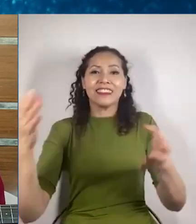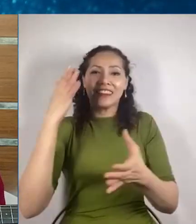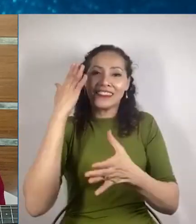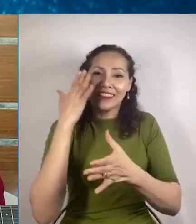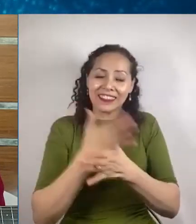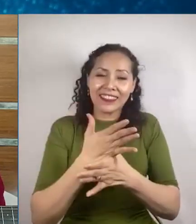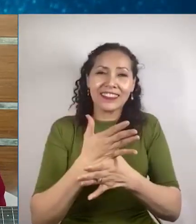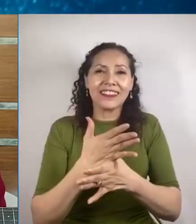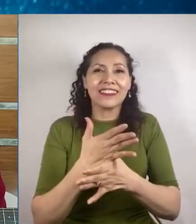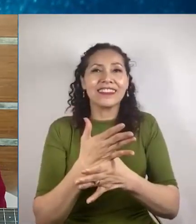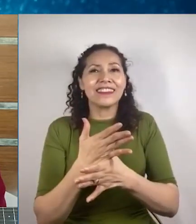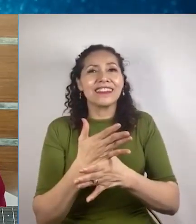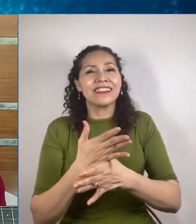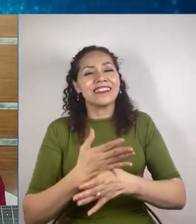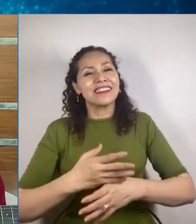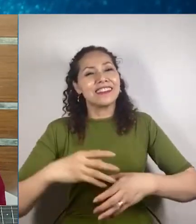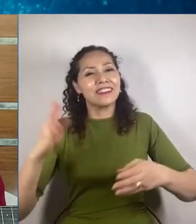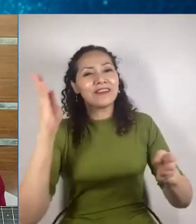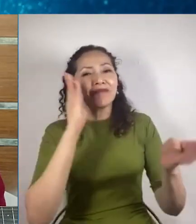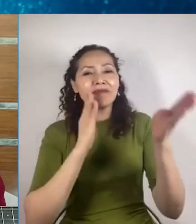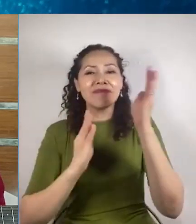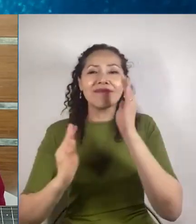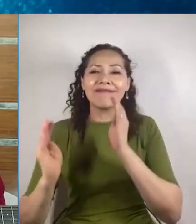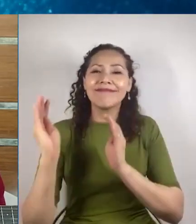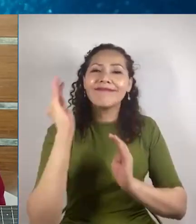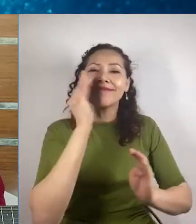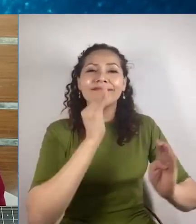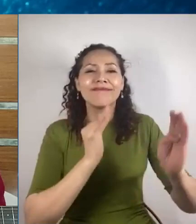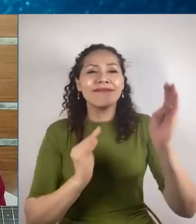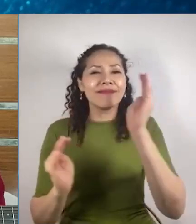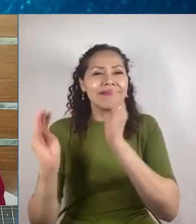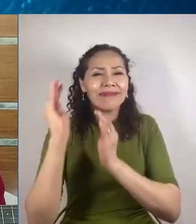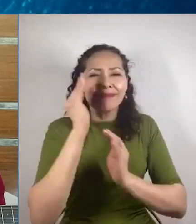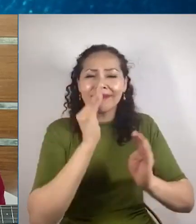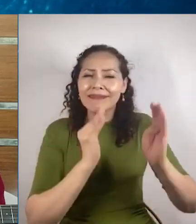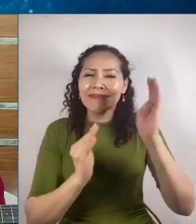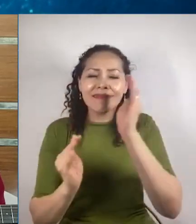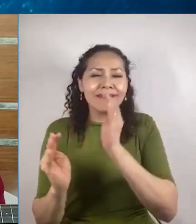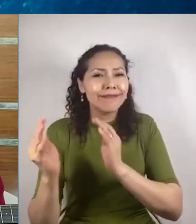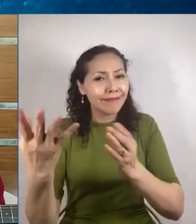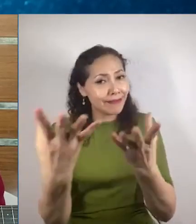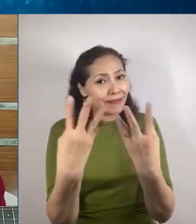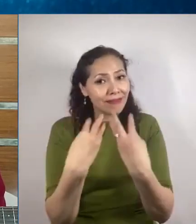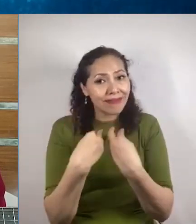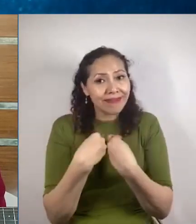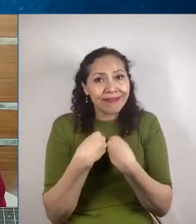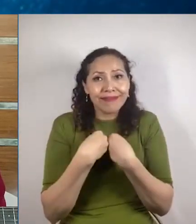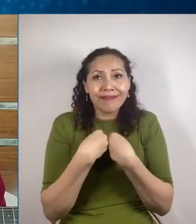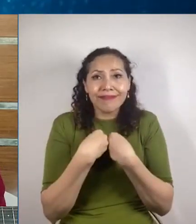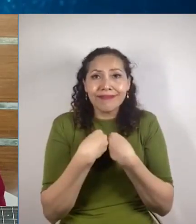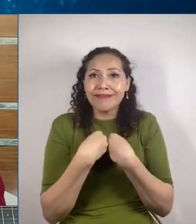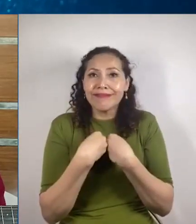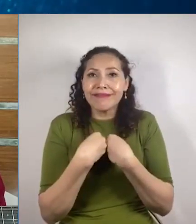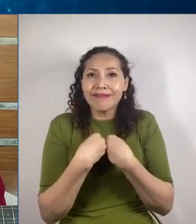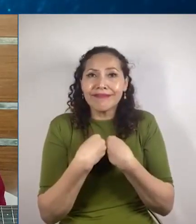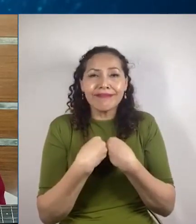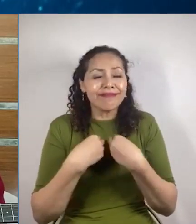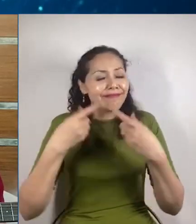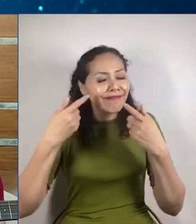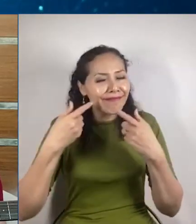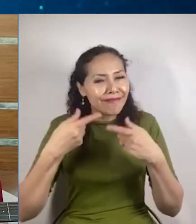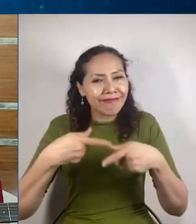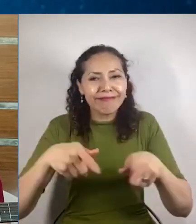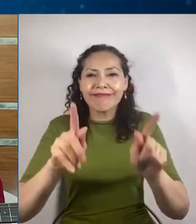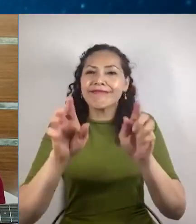Satan should buffet, the trial should come,